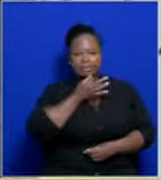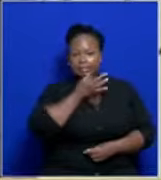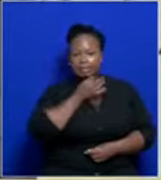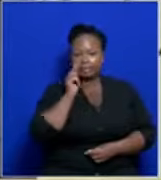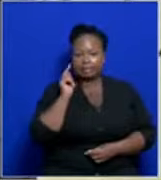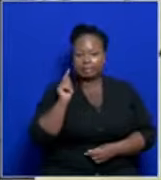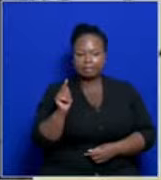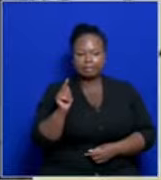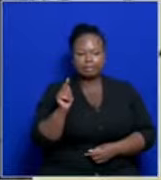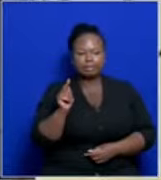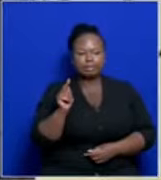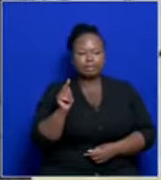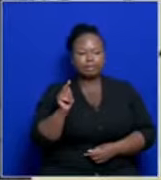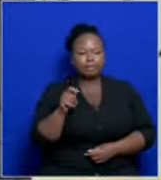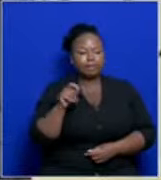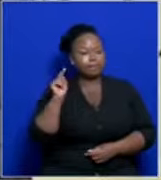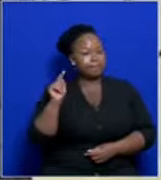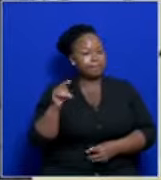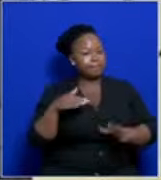these members must be